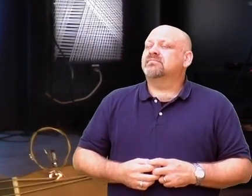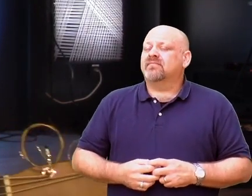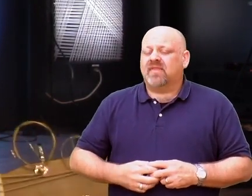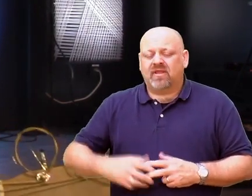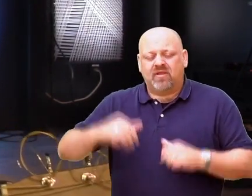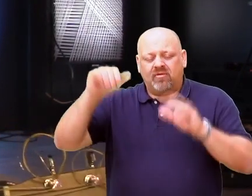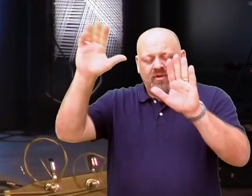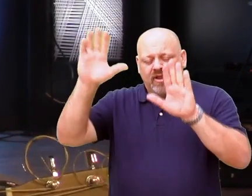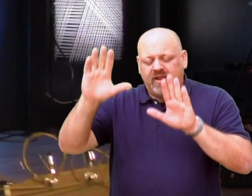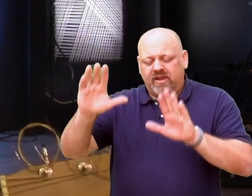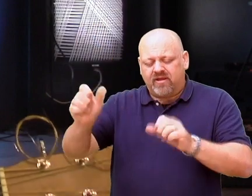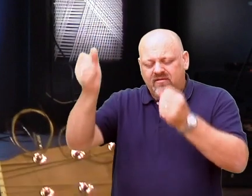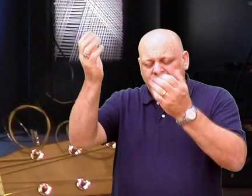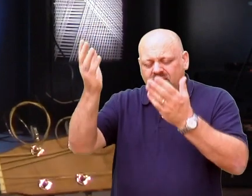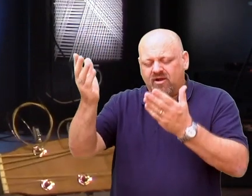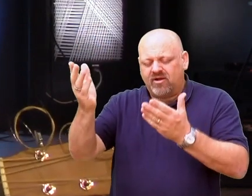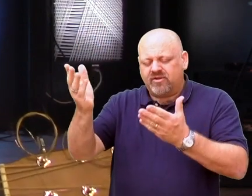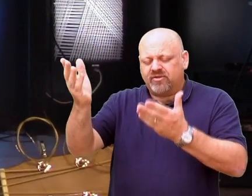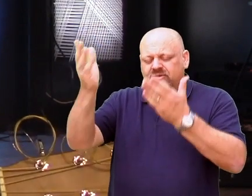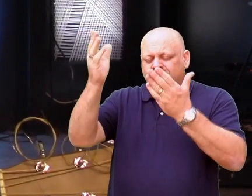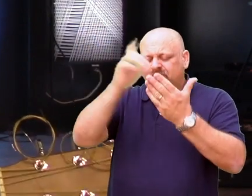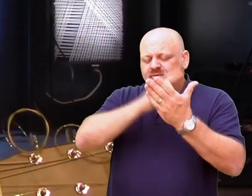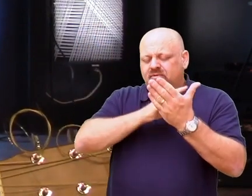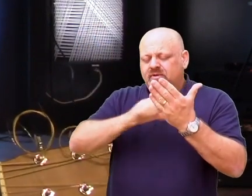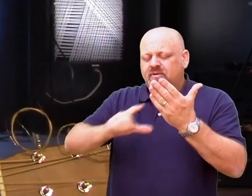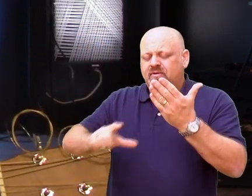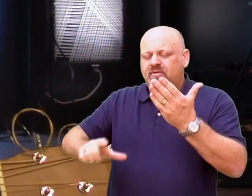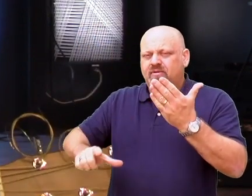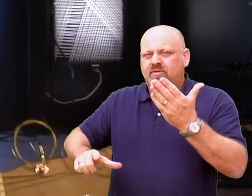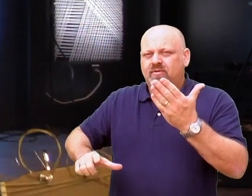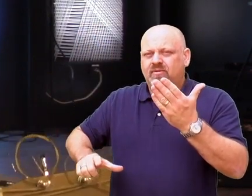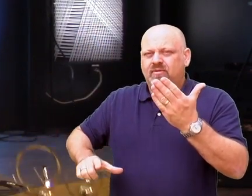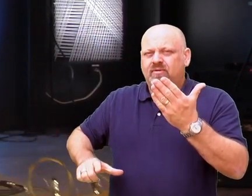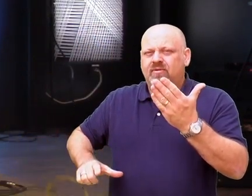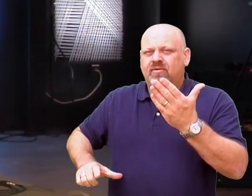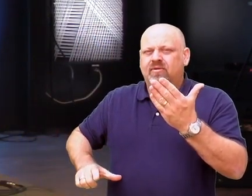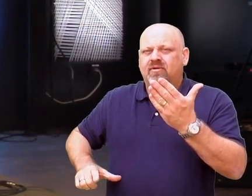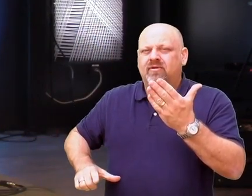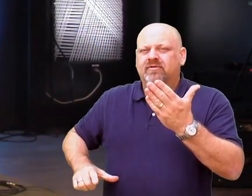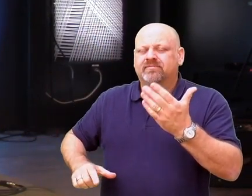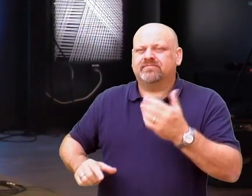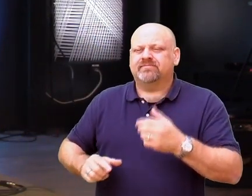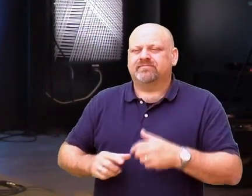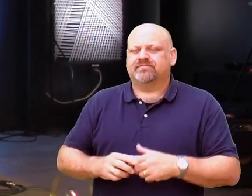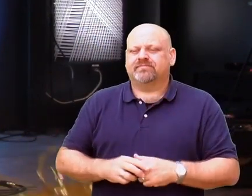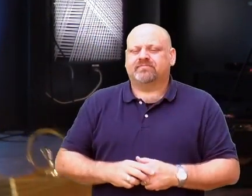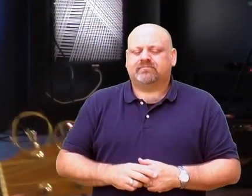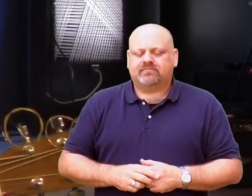And great are you, Lord.